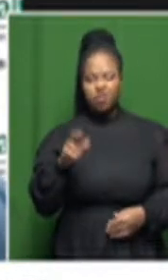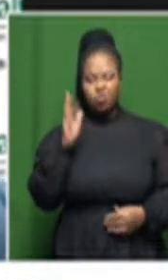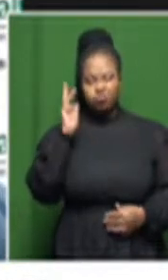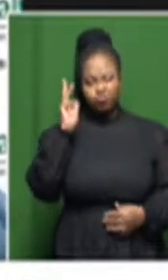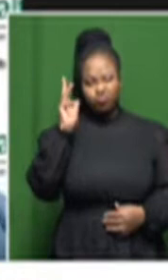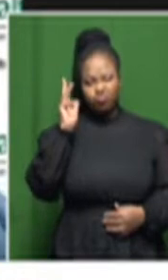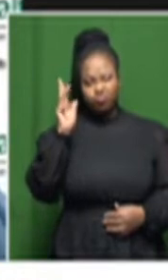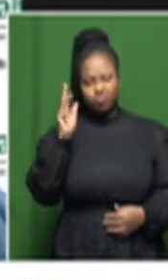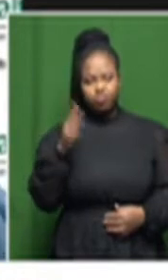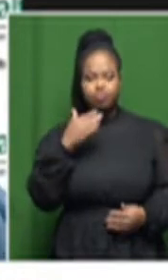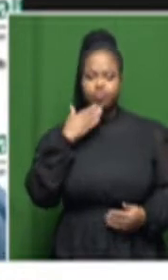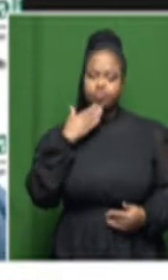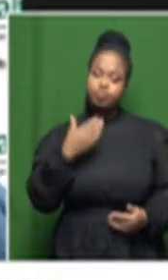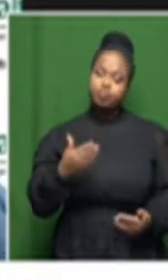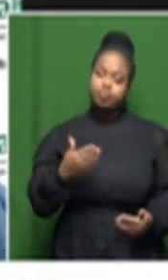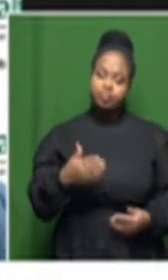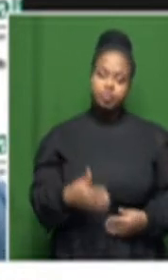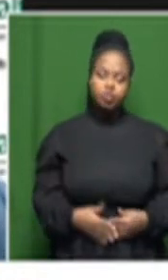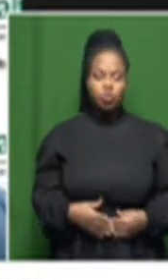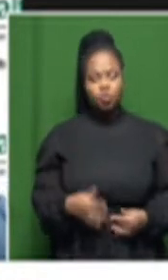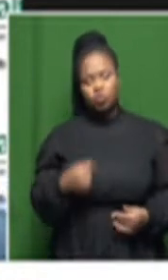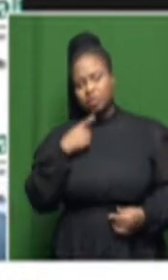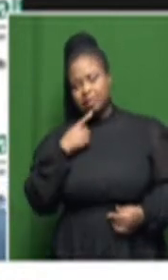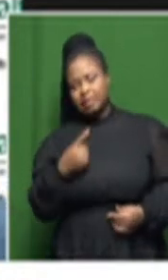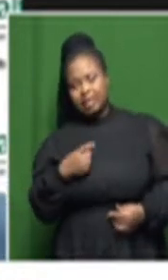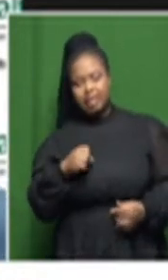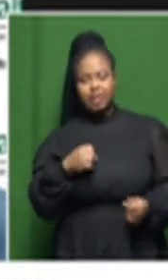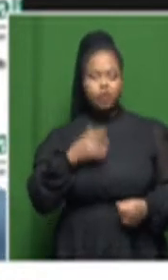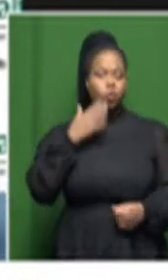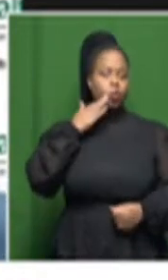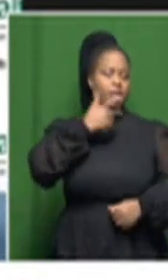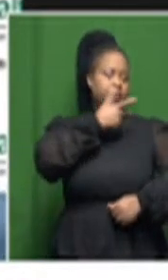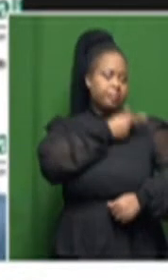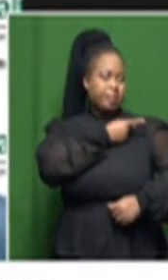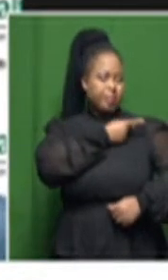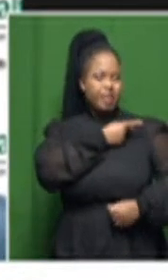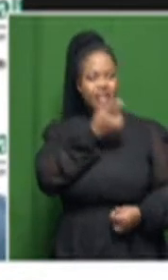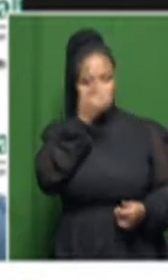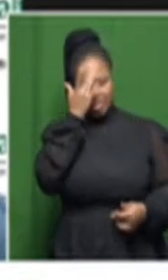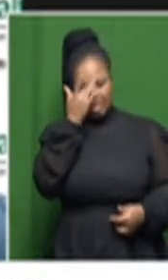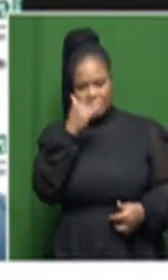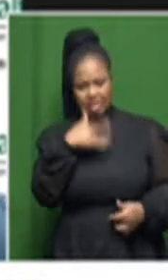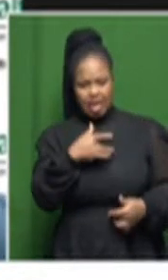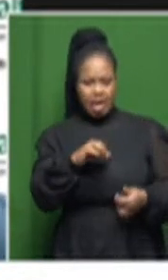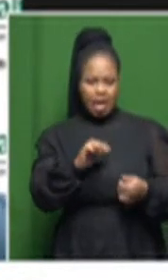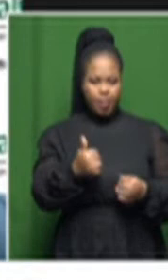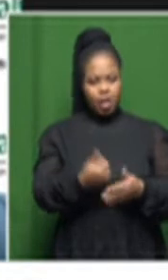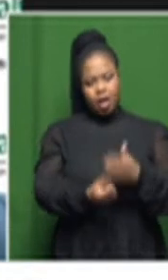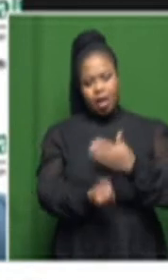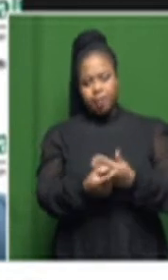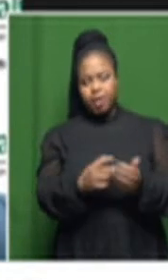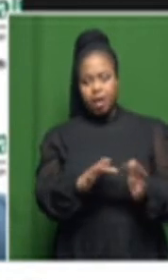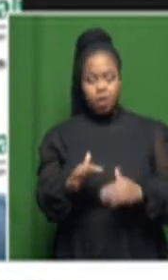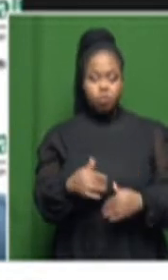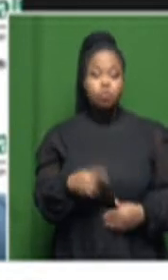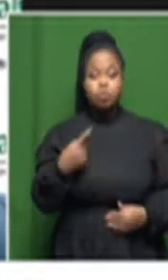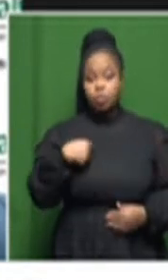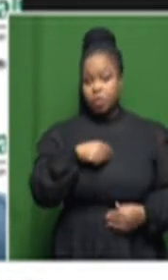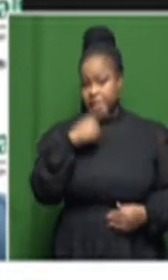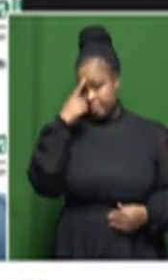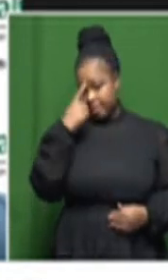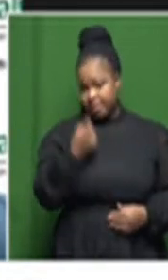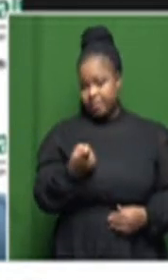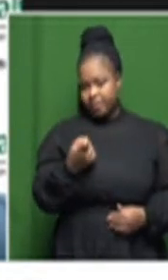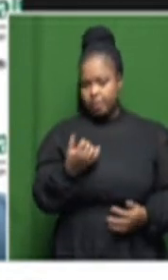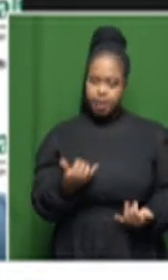presentation as far as side effects and adverse events following immunization is concerned. we believe that through your presentation, you would